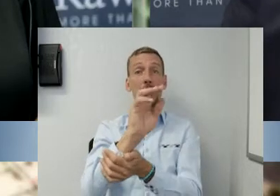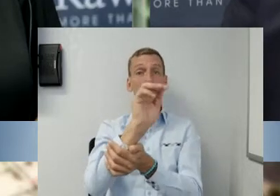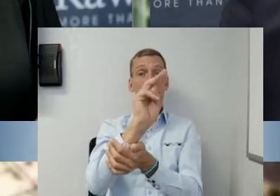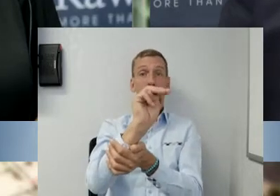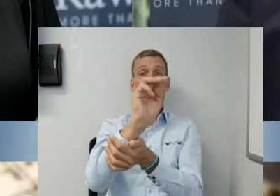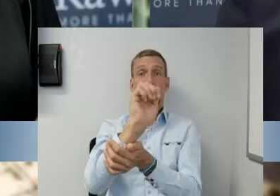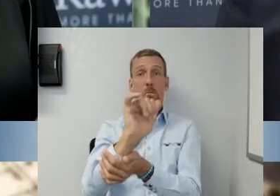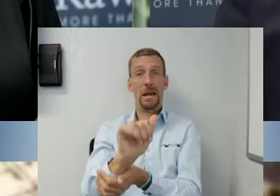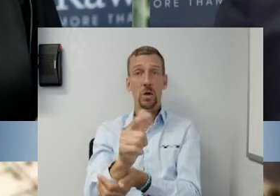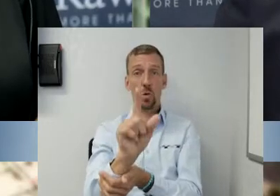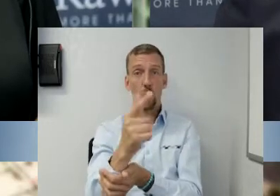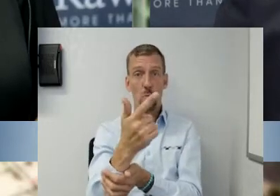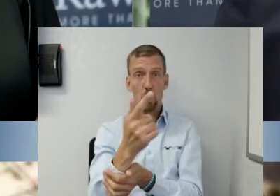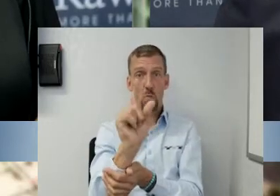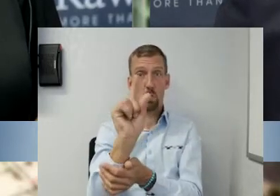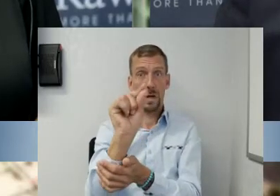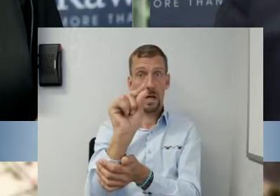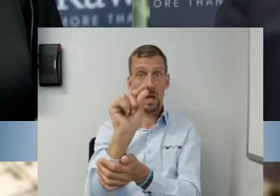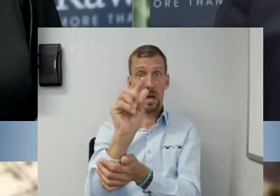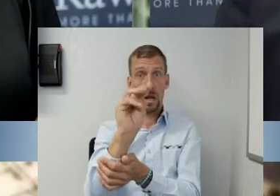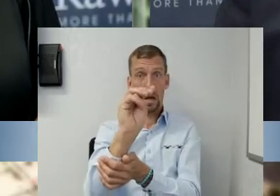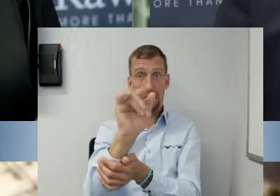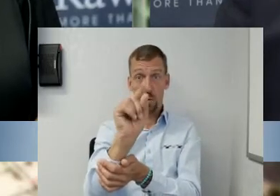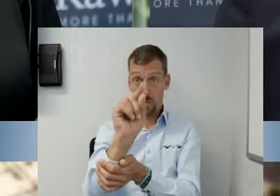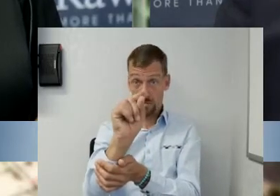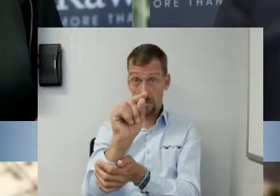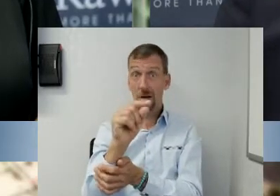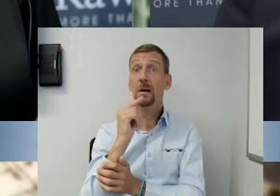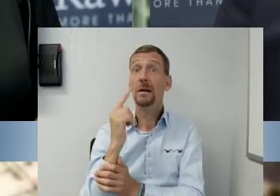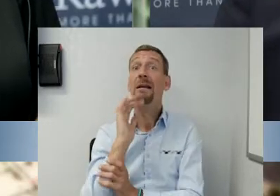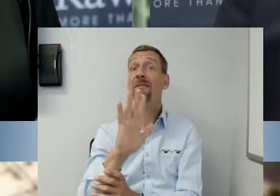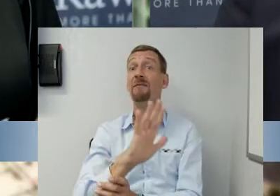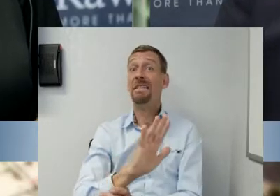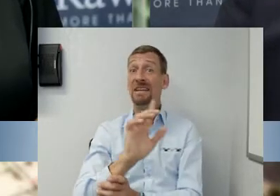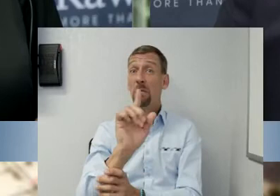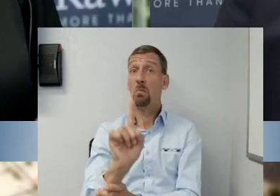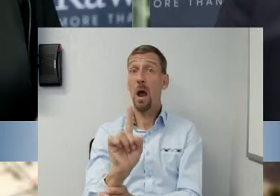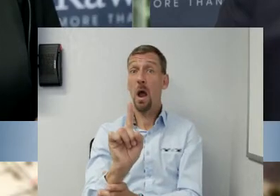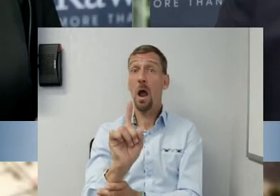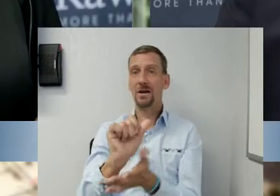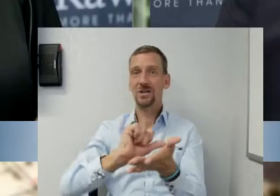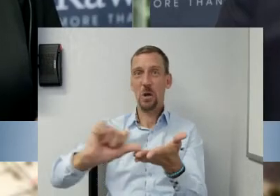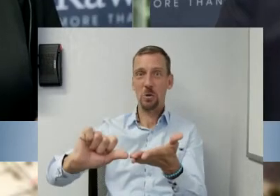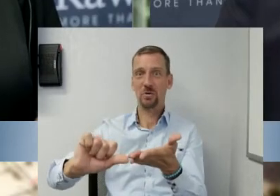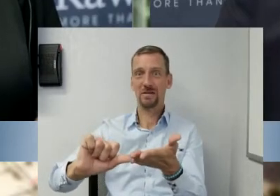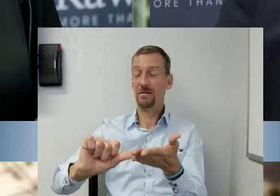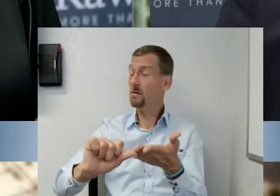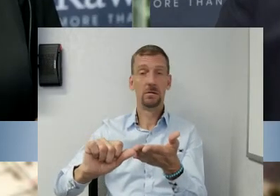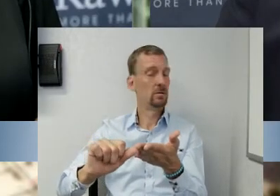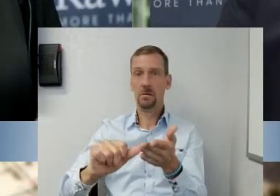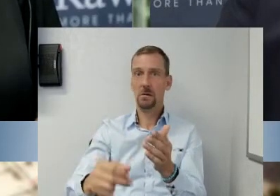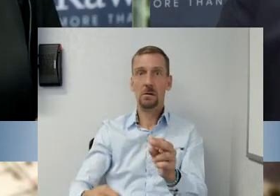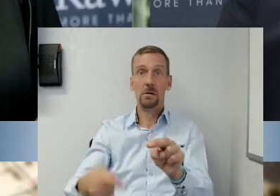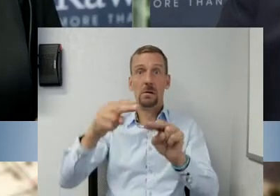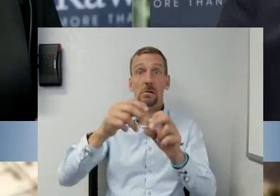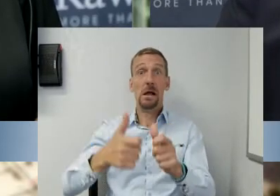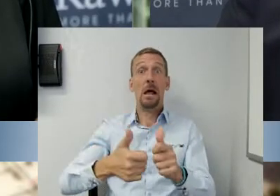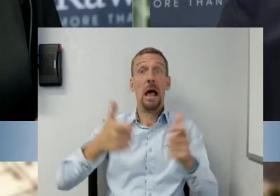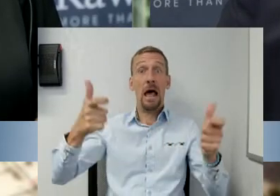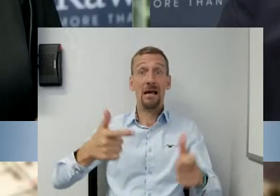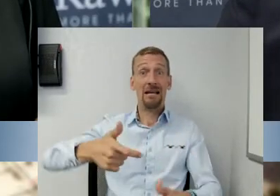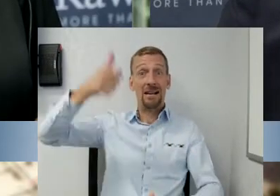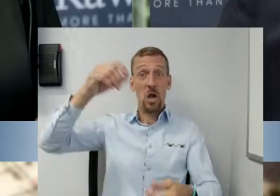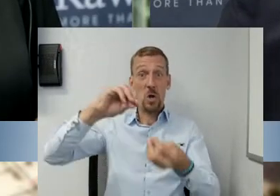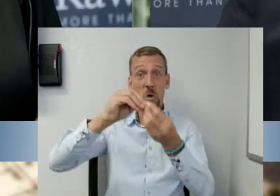did 51 surgeries. So that's the highest number that we've done since all the way back